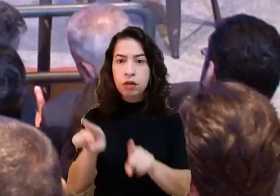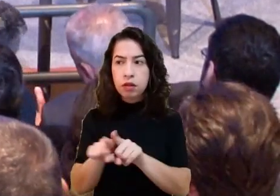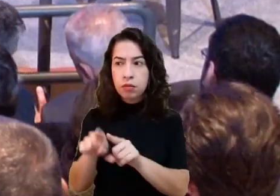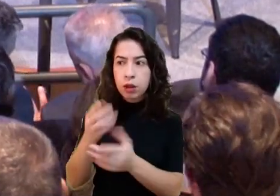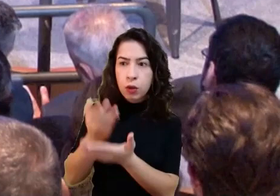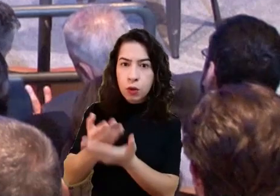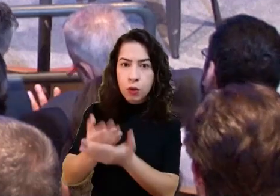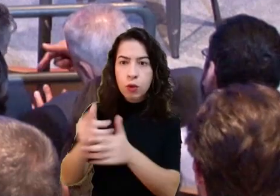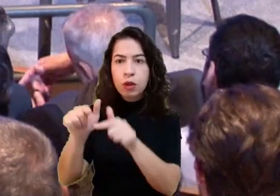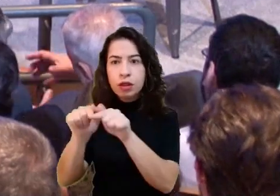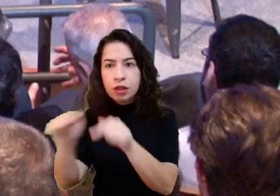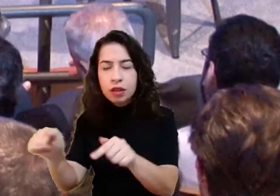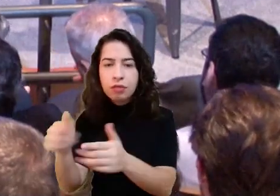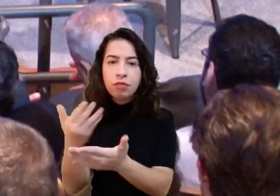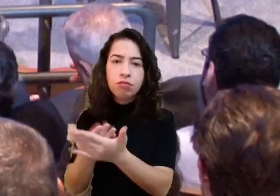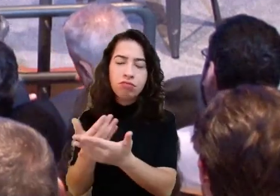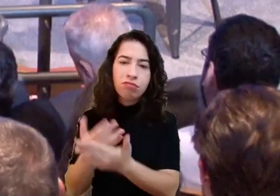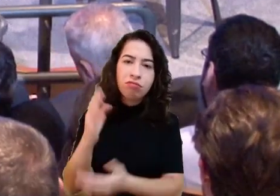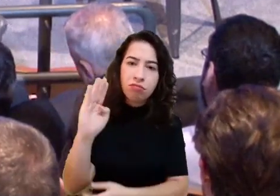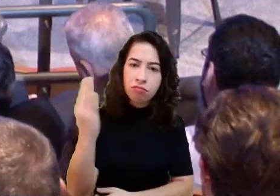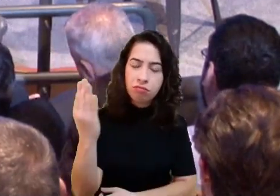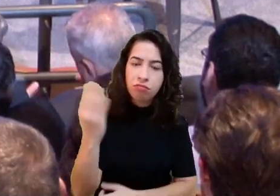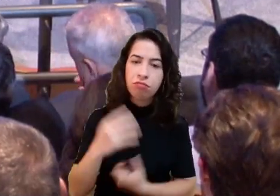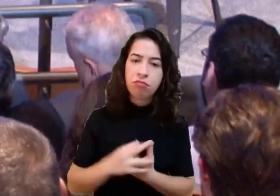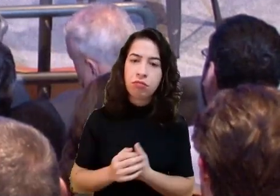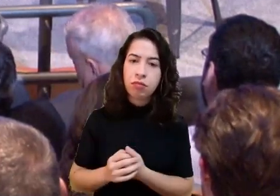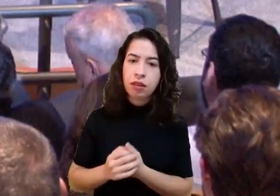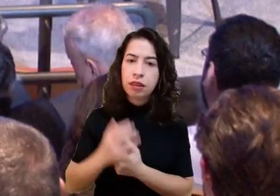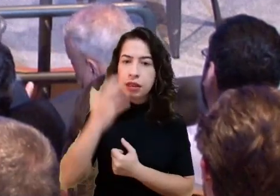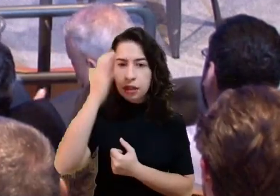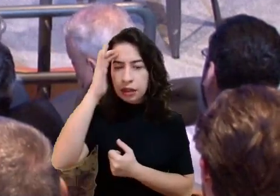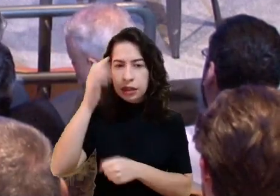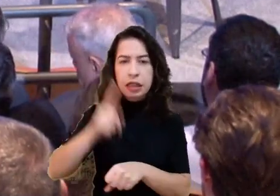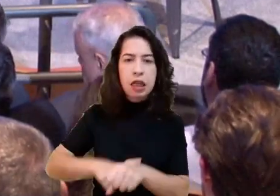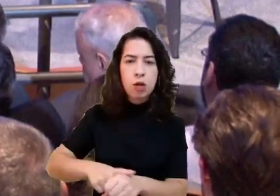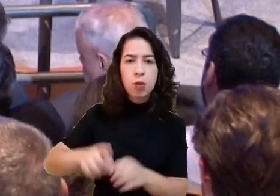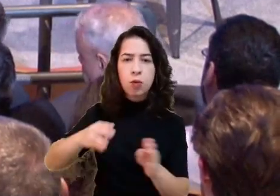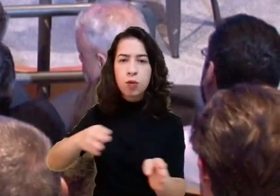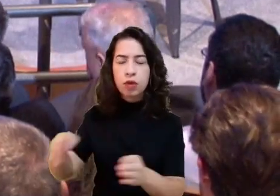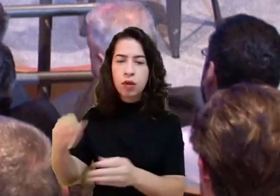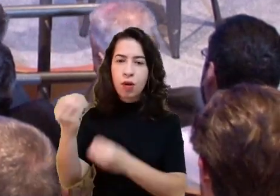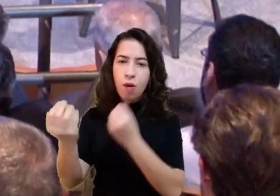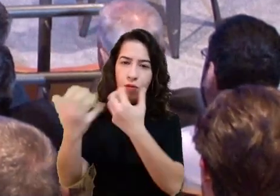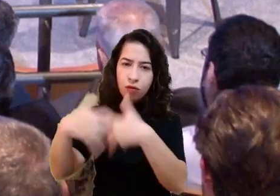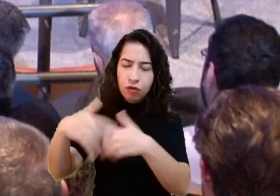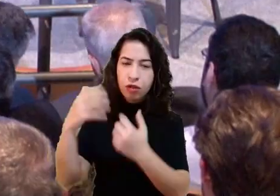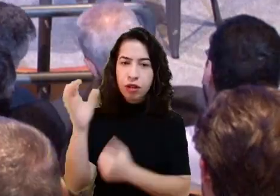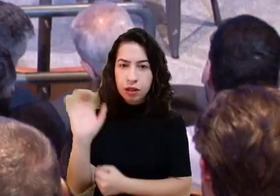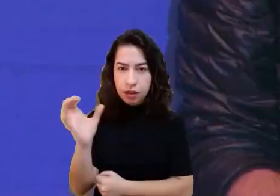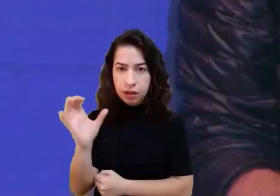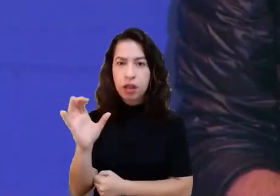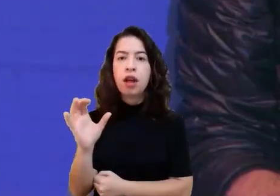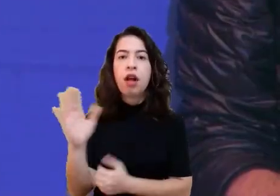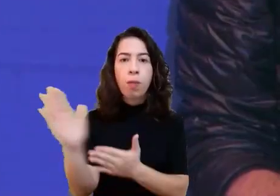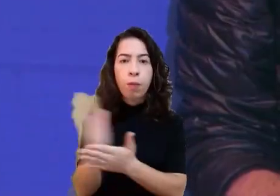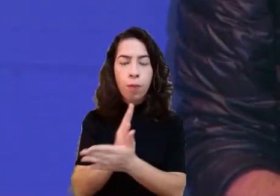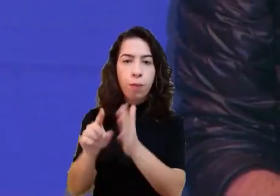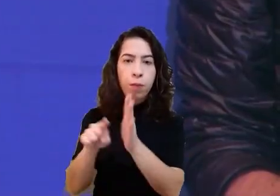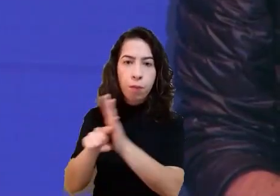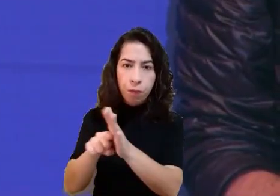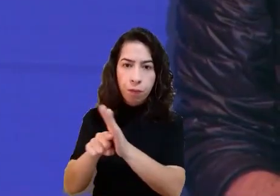little bit of biology, chemistry, understanding the process and how science works, and bring some